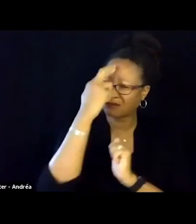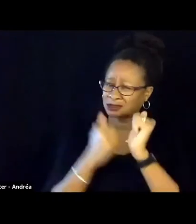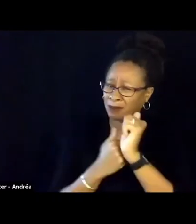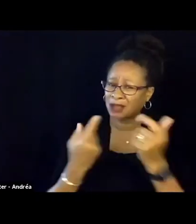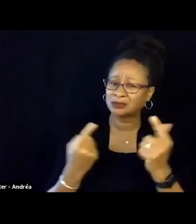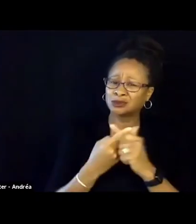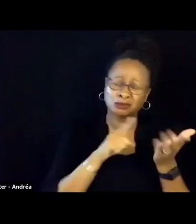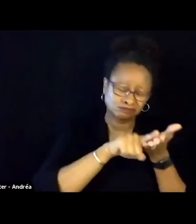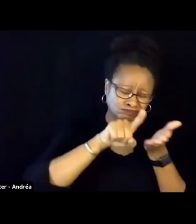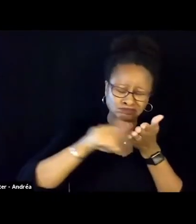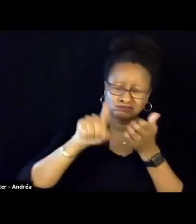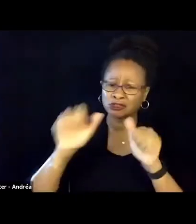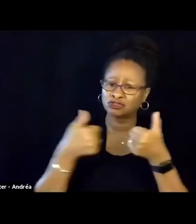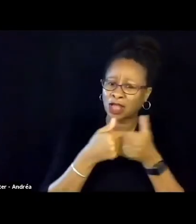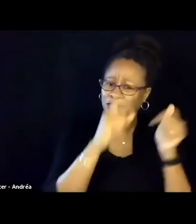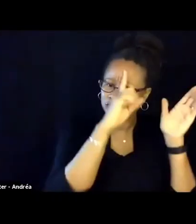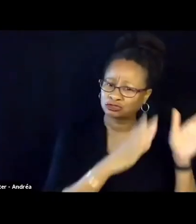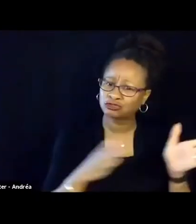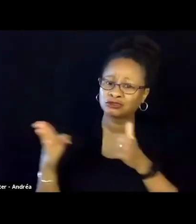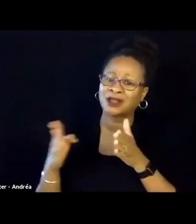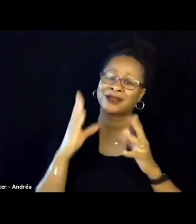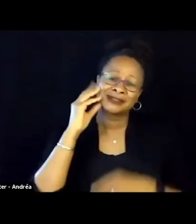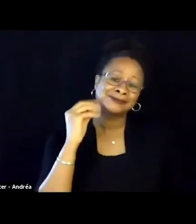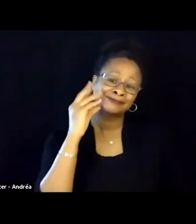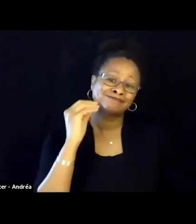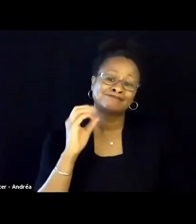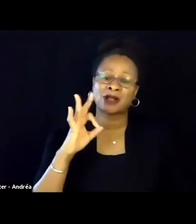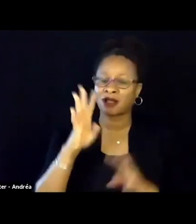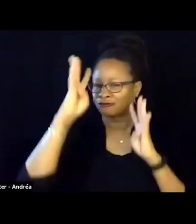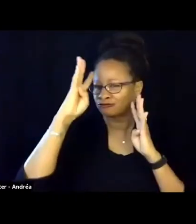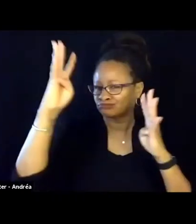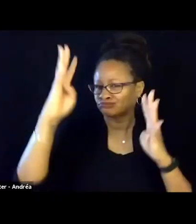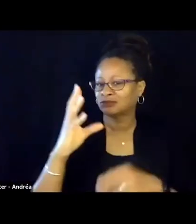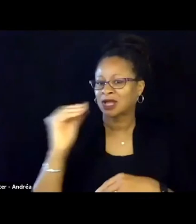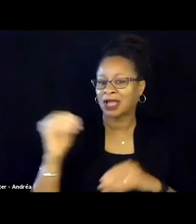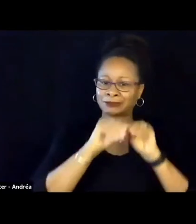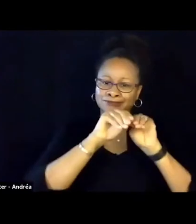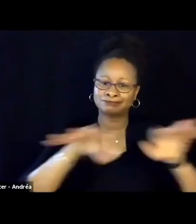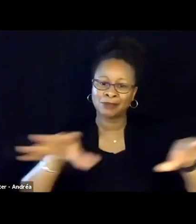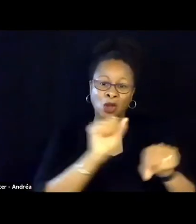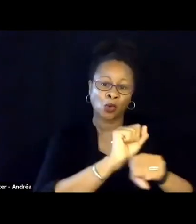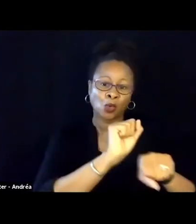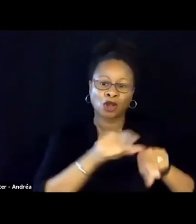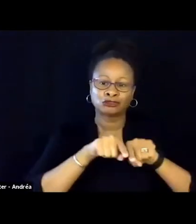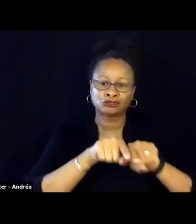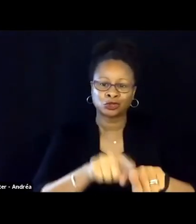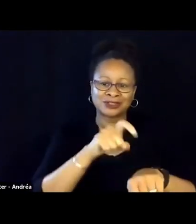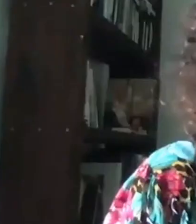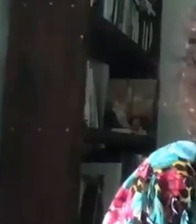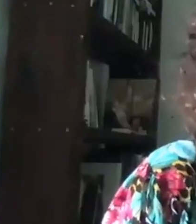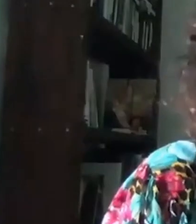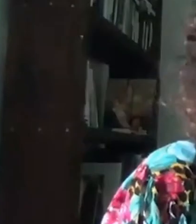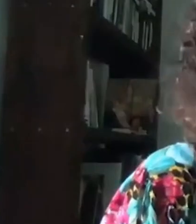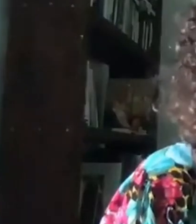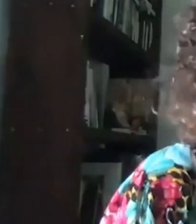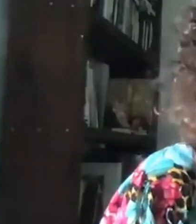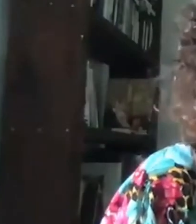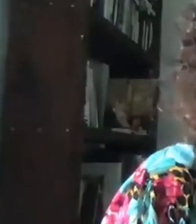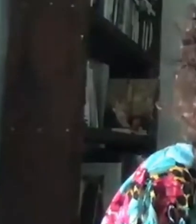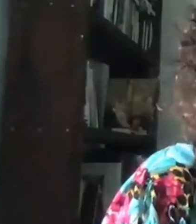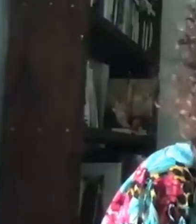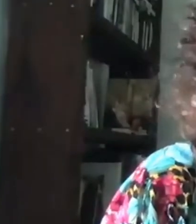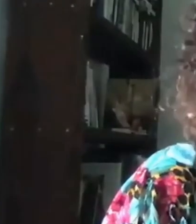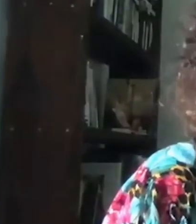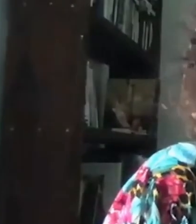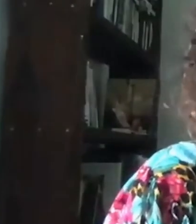the challenges, strategies, and experiences of creating and distributing work during a time of crisis. Nobody's going to